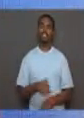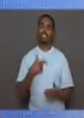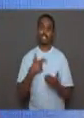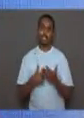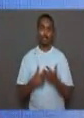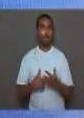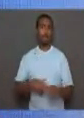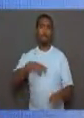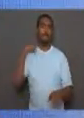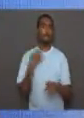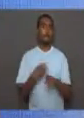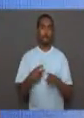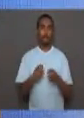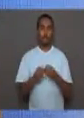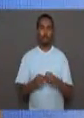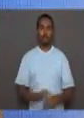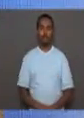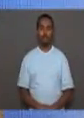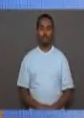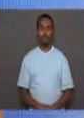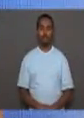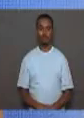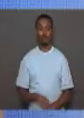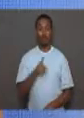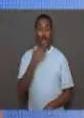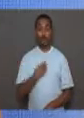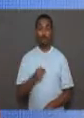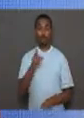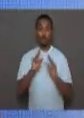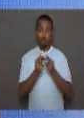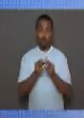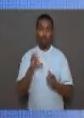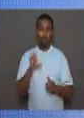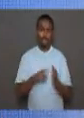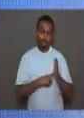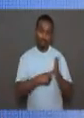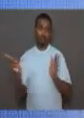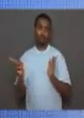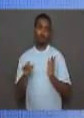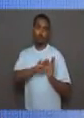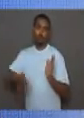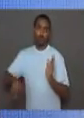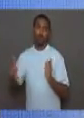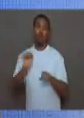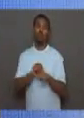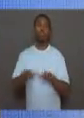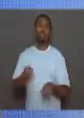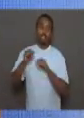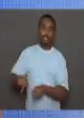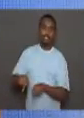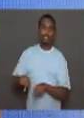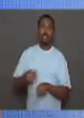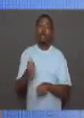Well, that is a big problem. One member of your group must be left behind on the